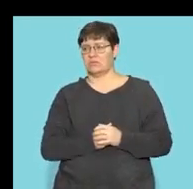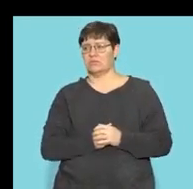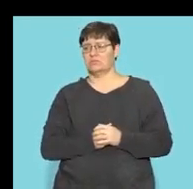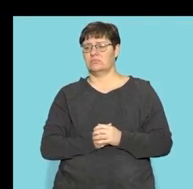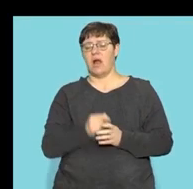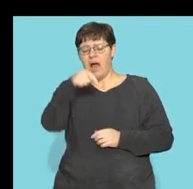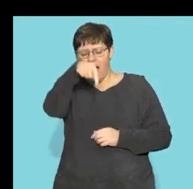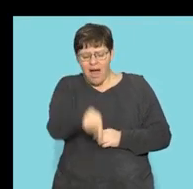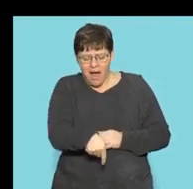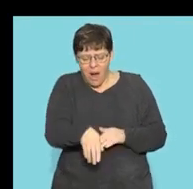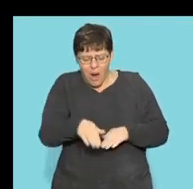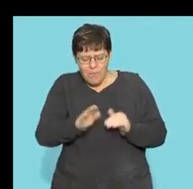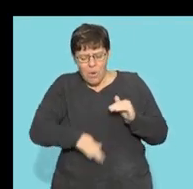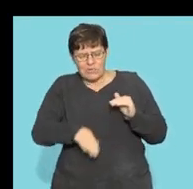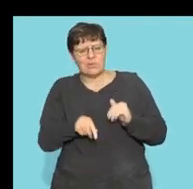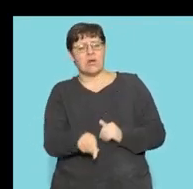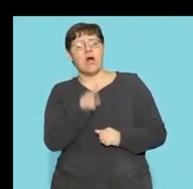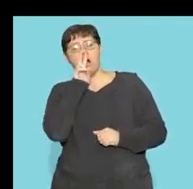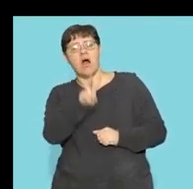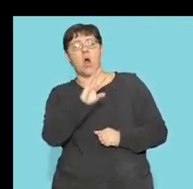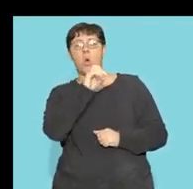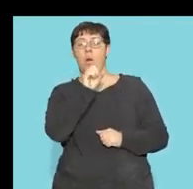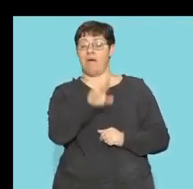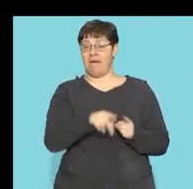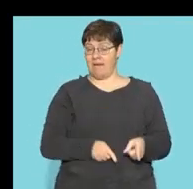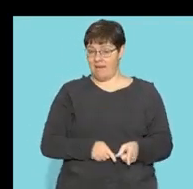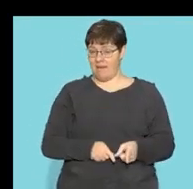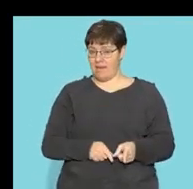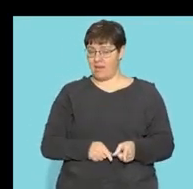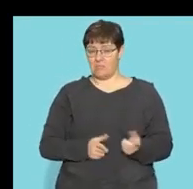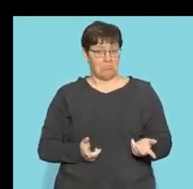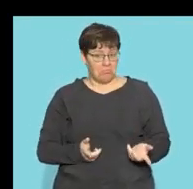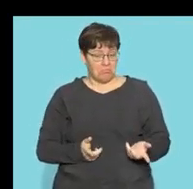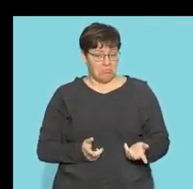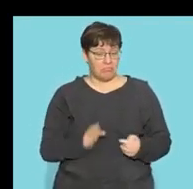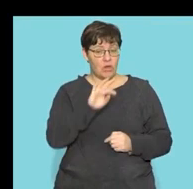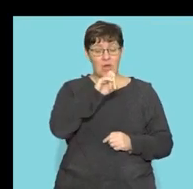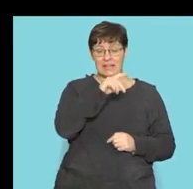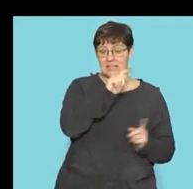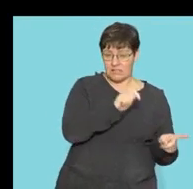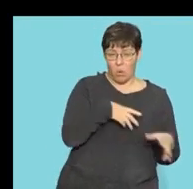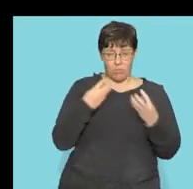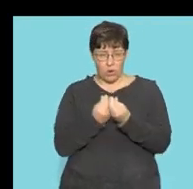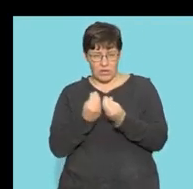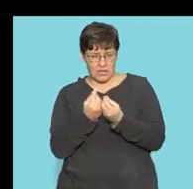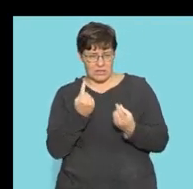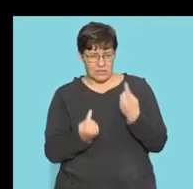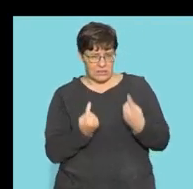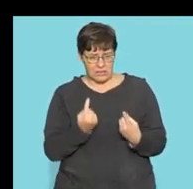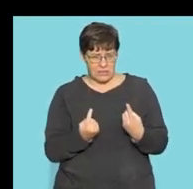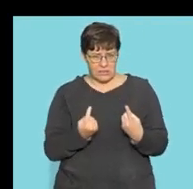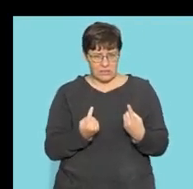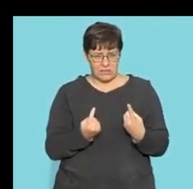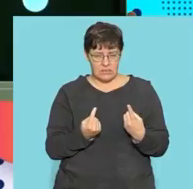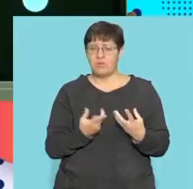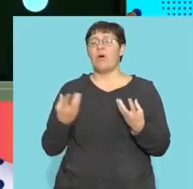not seeing anything. Right down at the bottom over there, I see copper. Now, was copper a reactant or was it